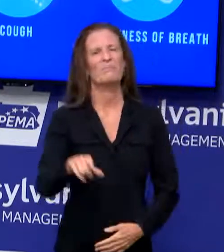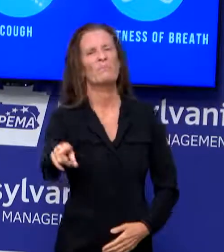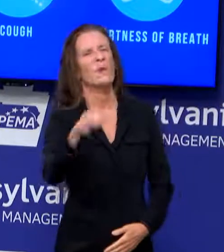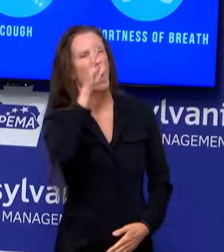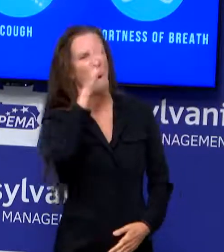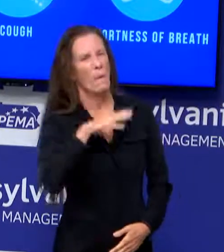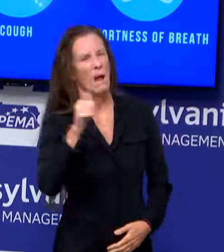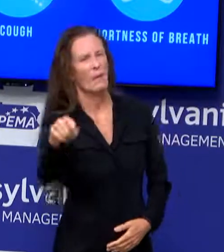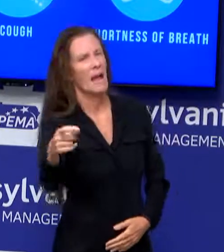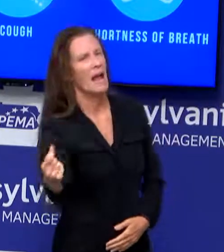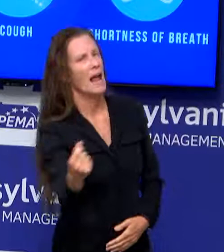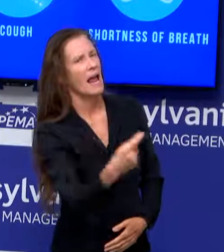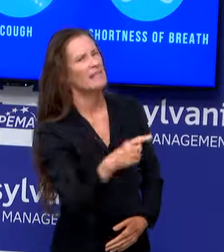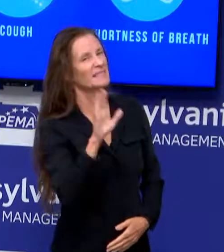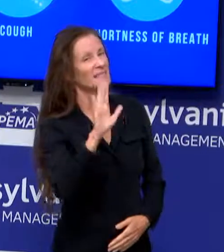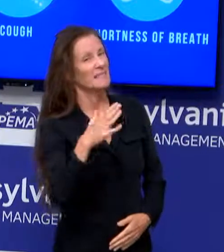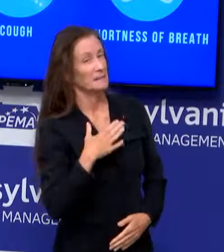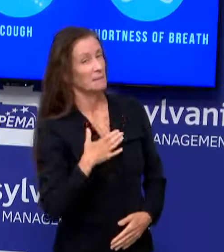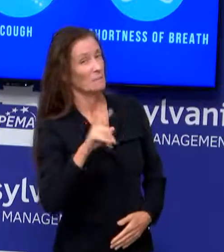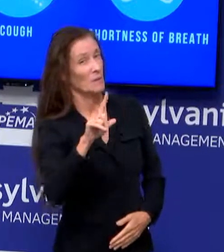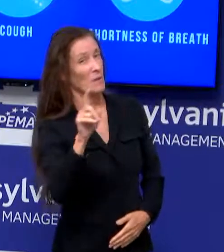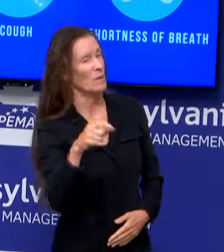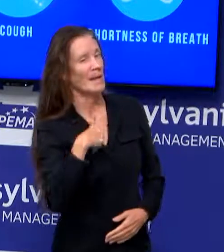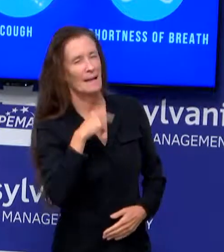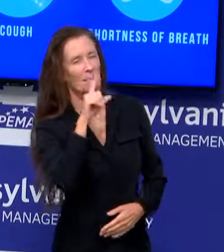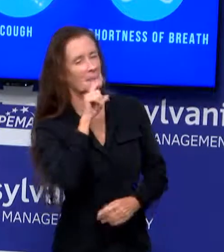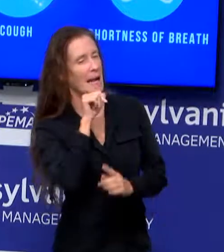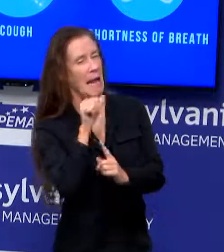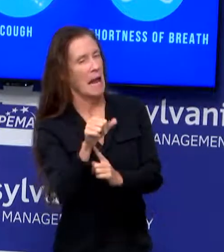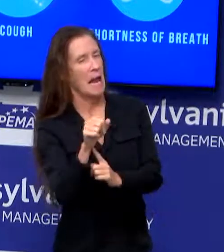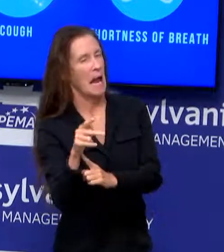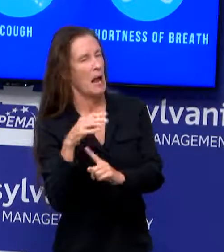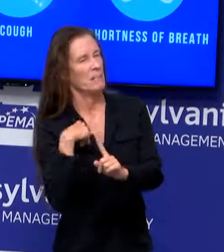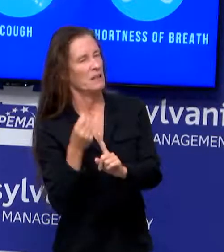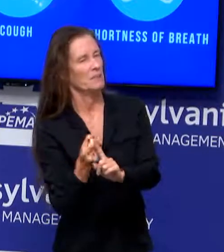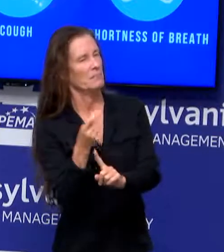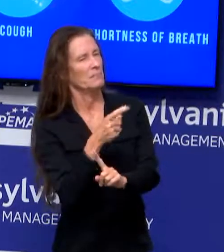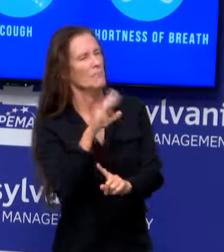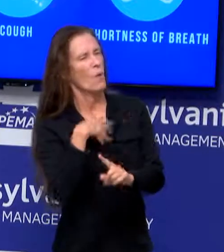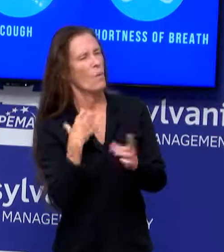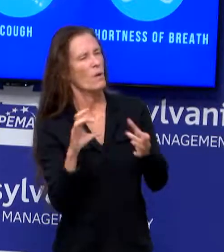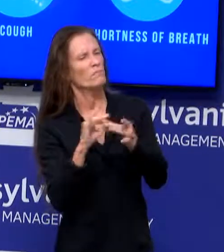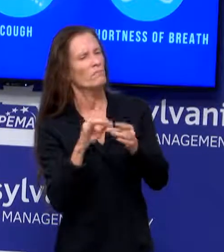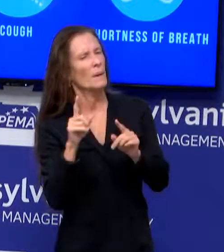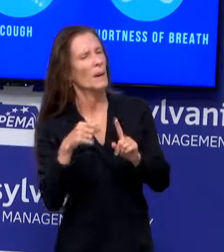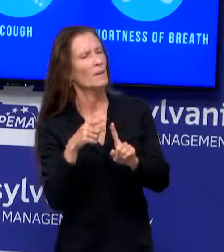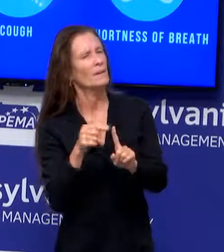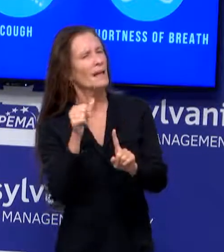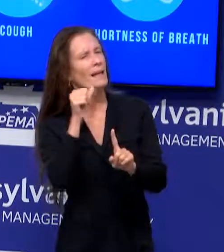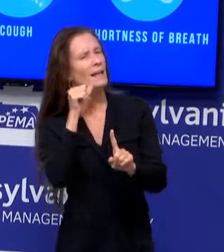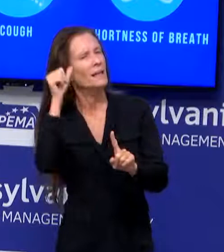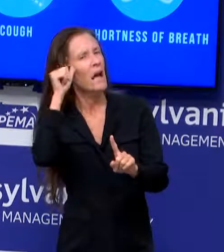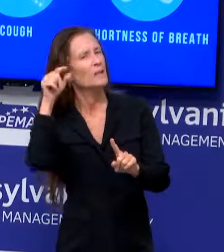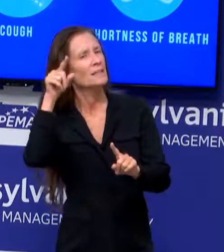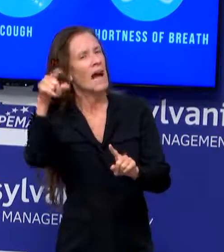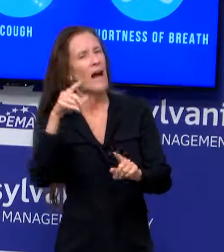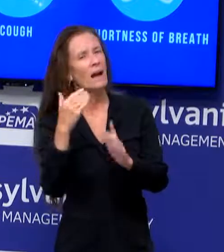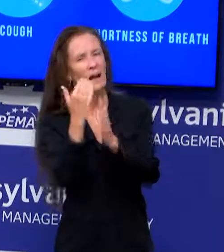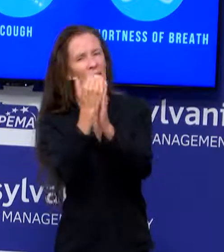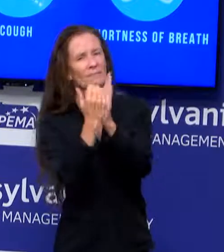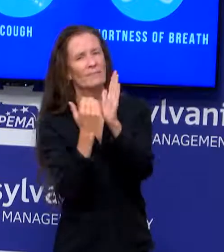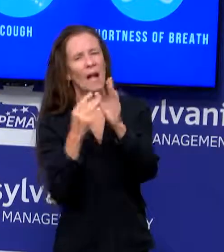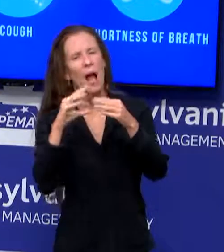My question's not exactly on the app. Okay. But yesterday, the guidance came out from the health department to school districts